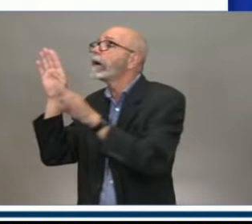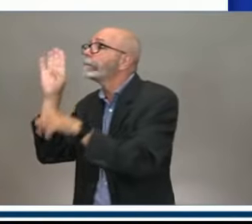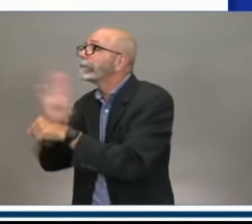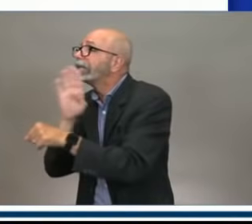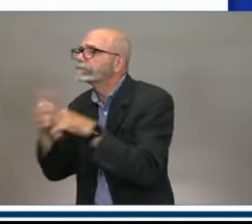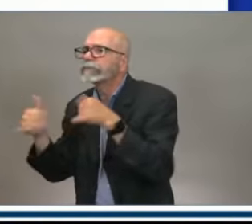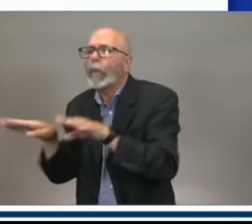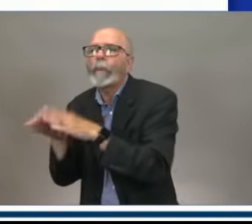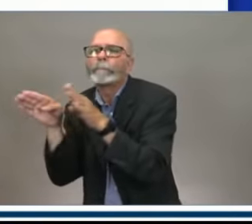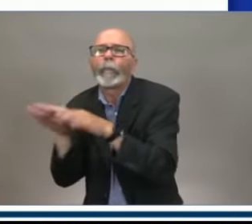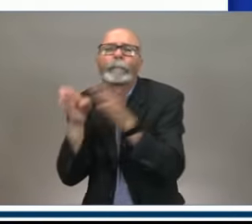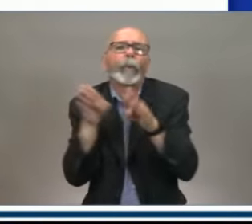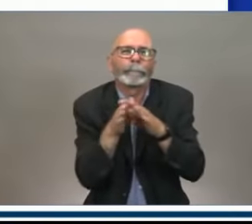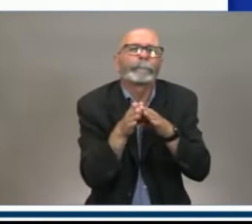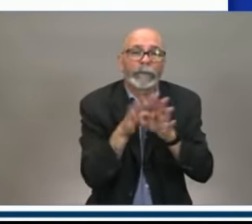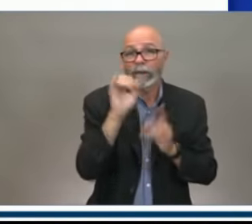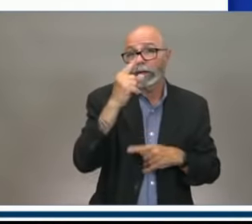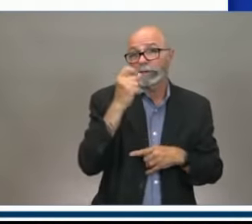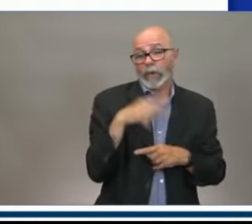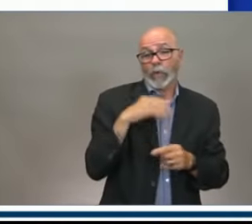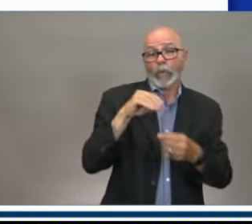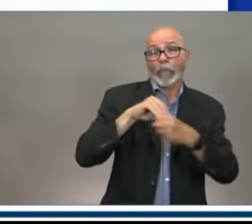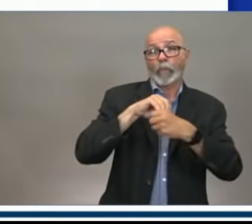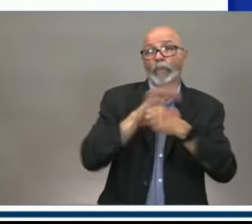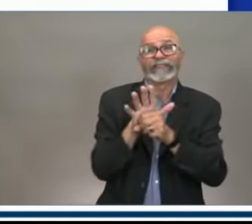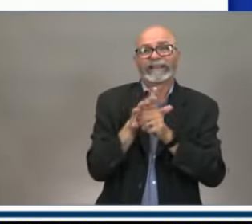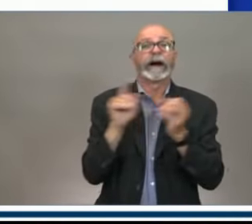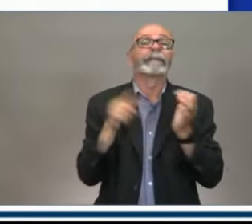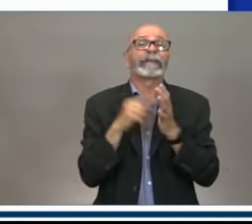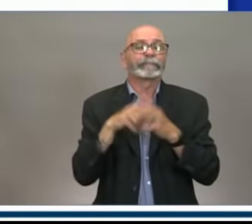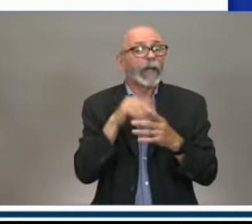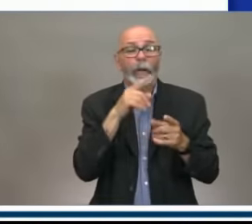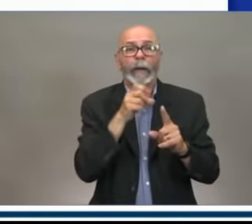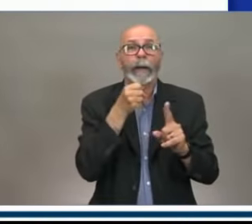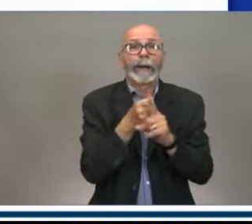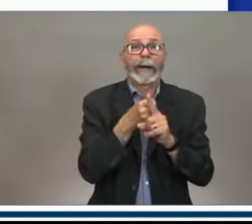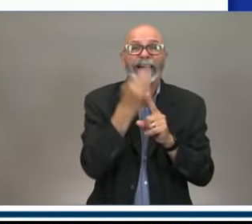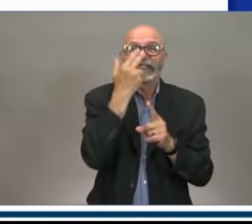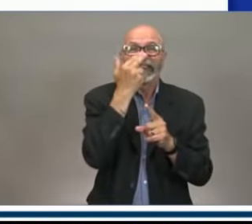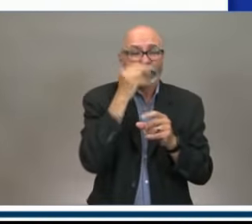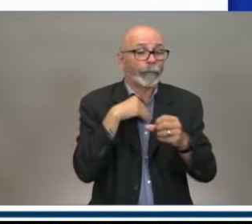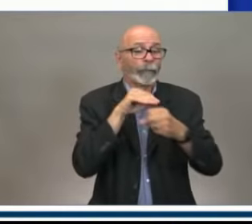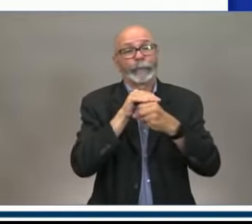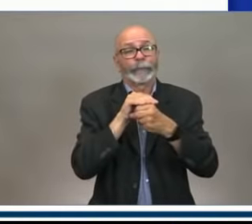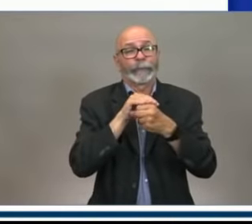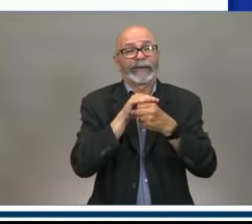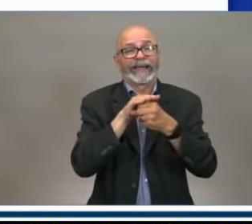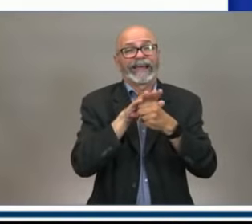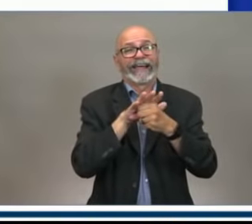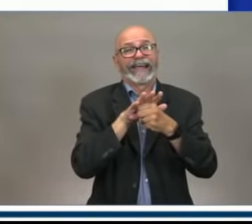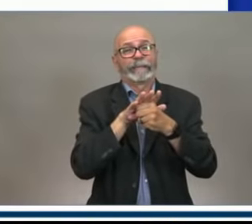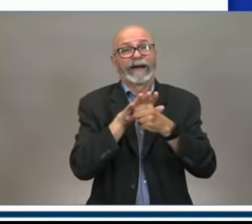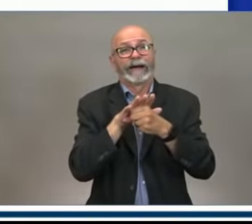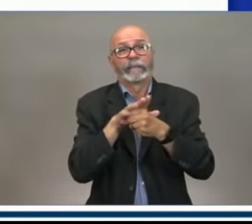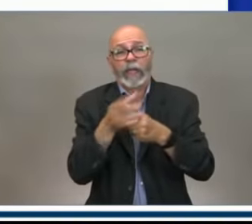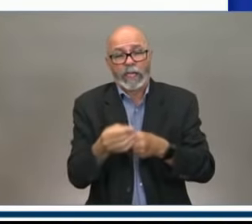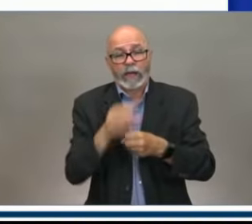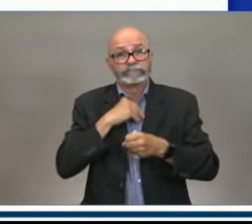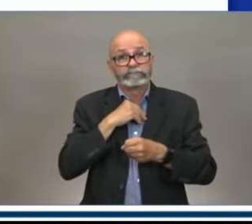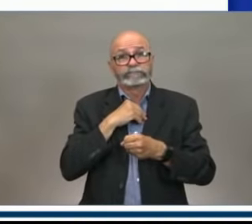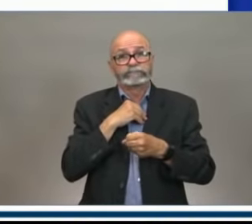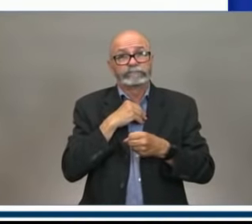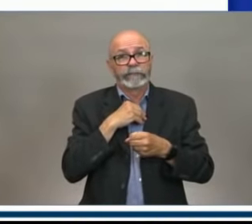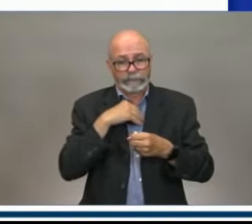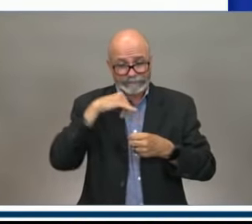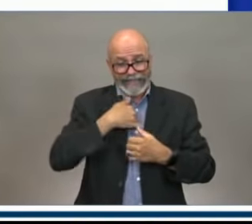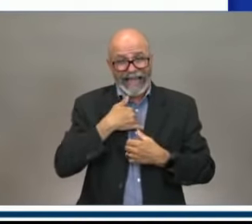COVID is about 14 days. So we don't know for the last 2 weeks if there has been any spread